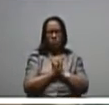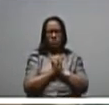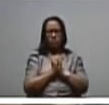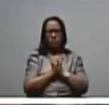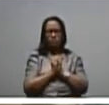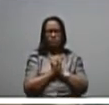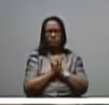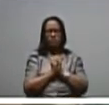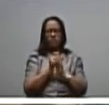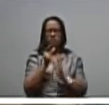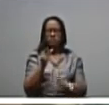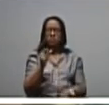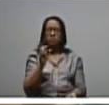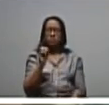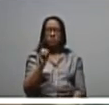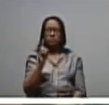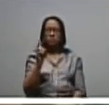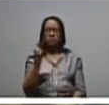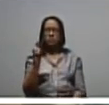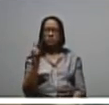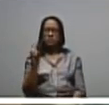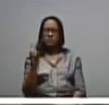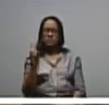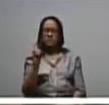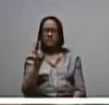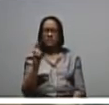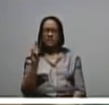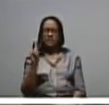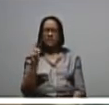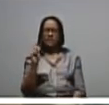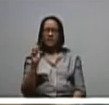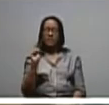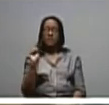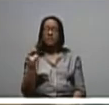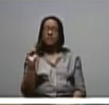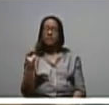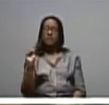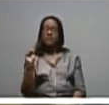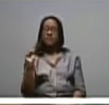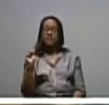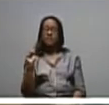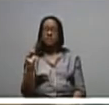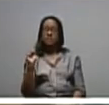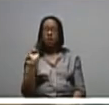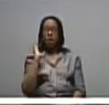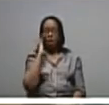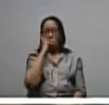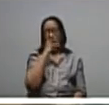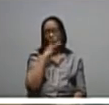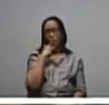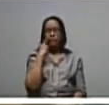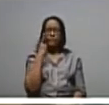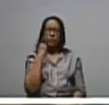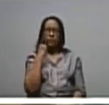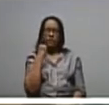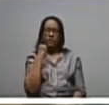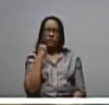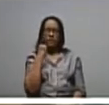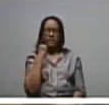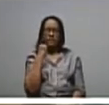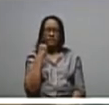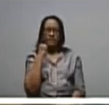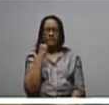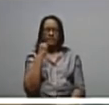I think it's somehow a bit like Port of Spain. People are very stubborn, and they worship